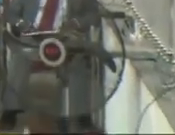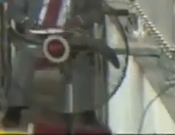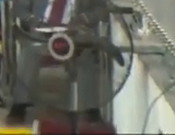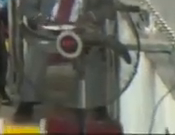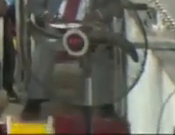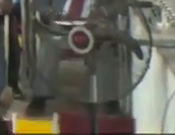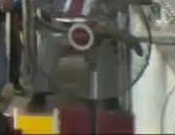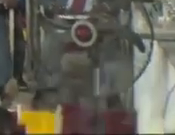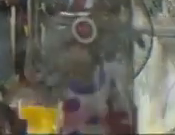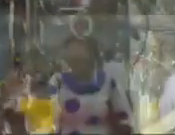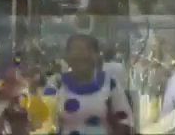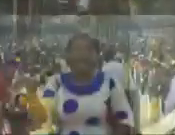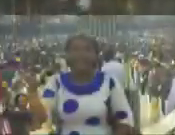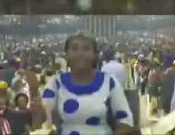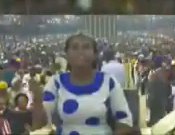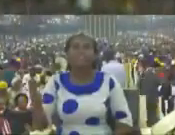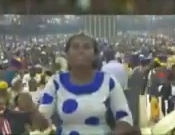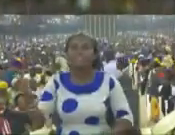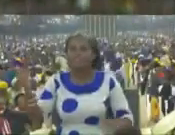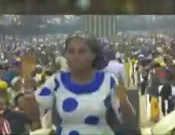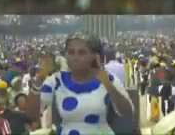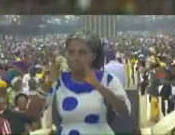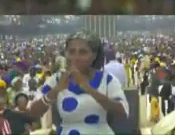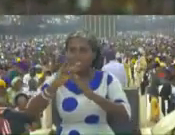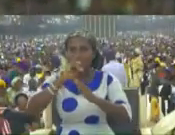another Congress is around the corner.